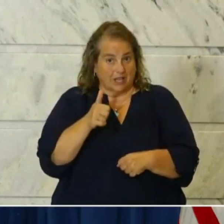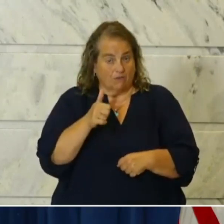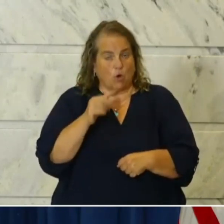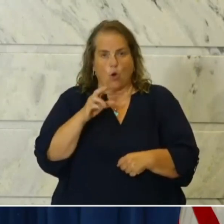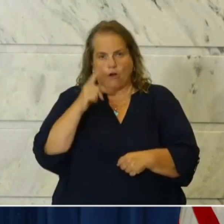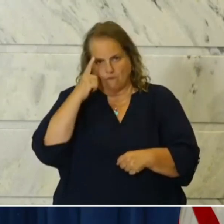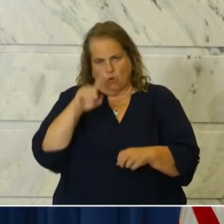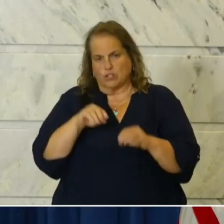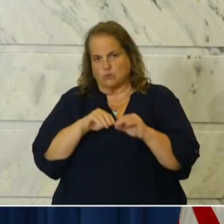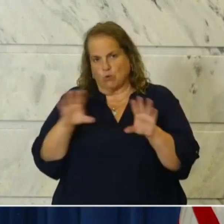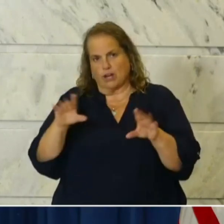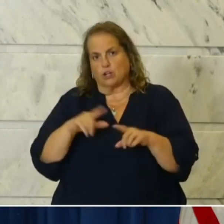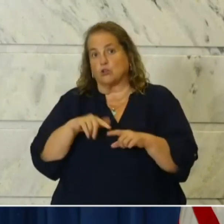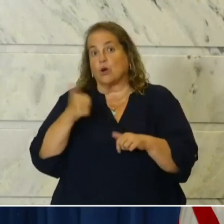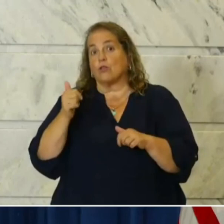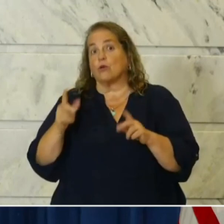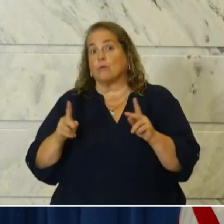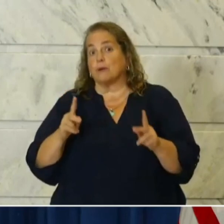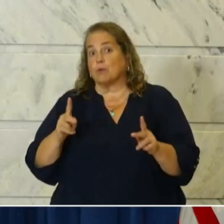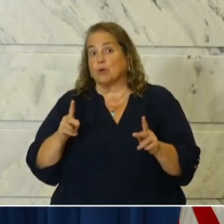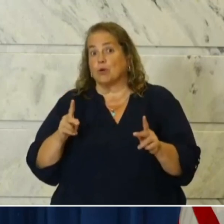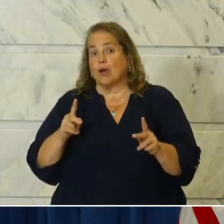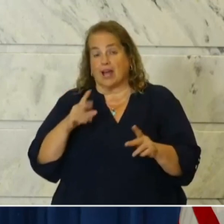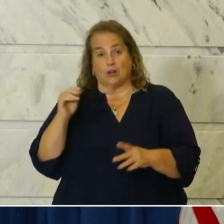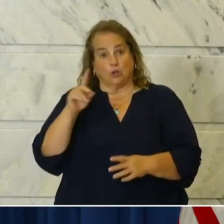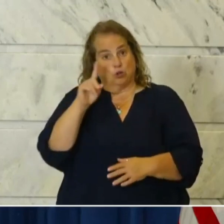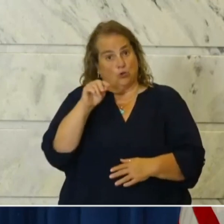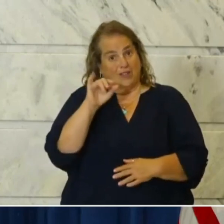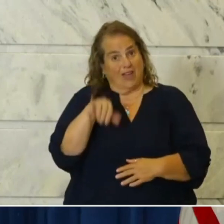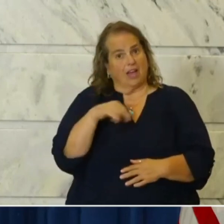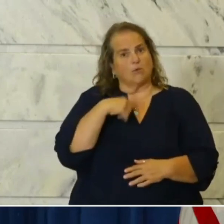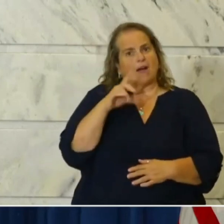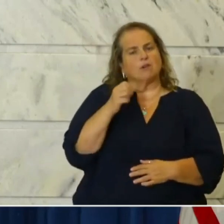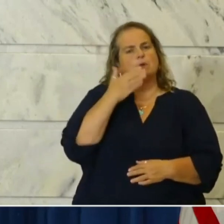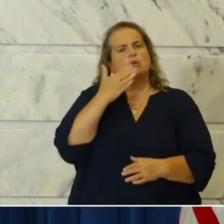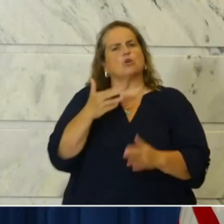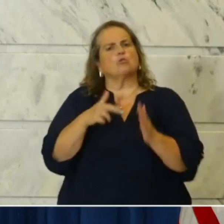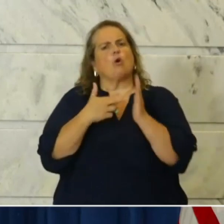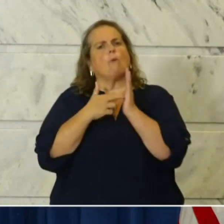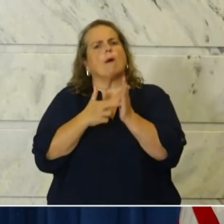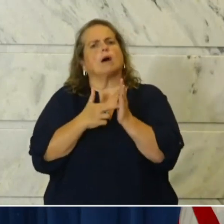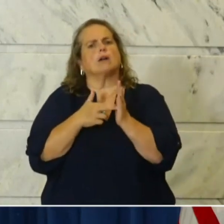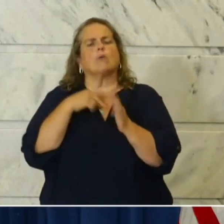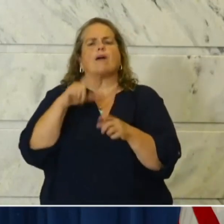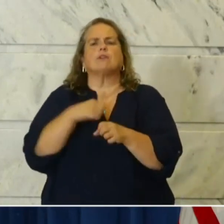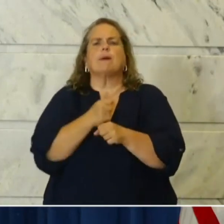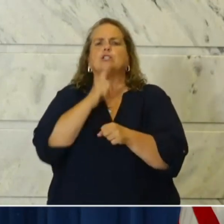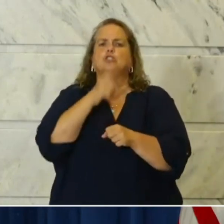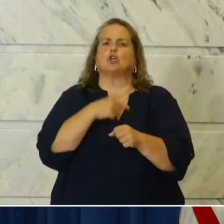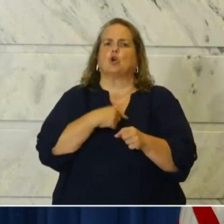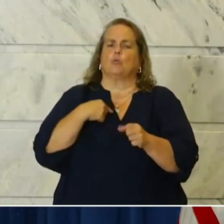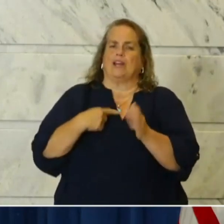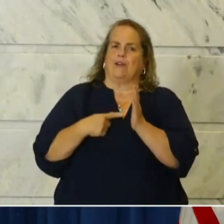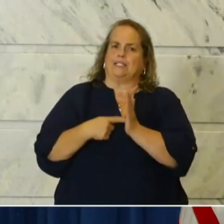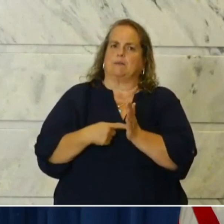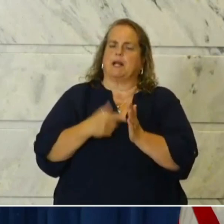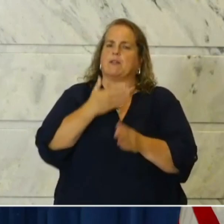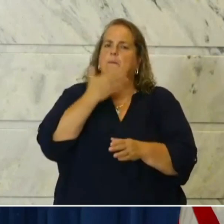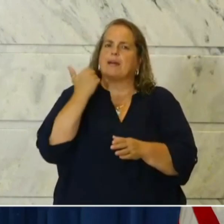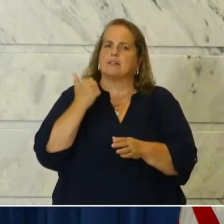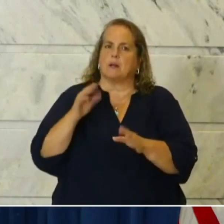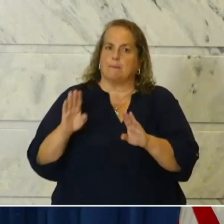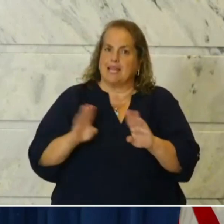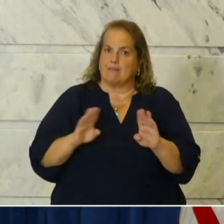for spreading it to other people. And to do that, we need to be good role models. We need to make sure we're exhibiting the behaviors that we